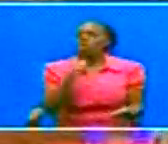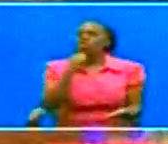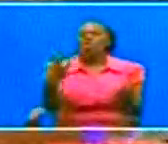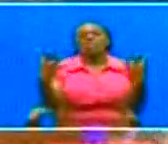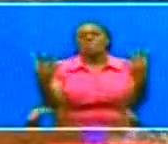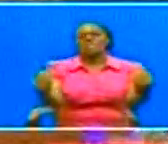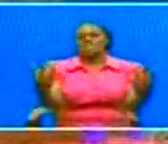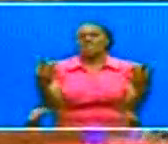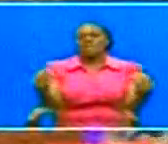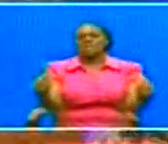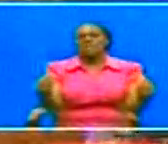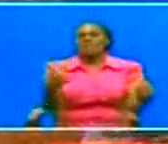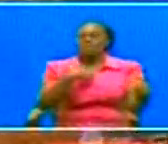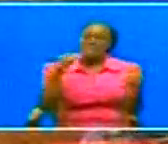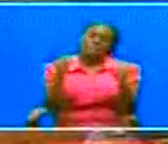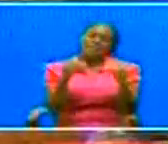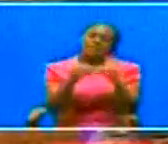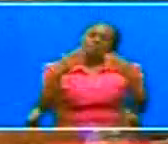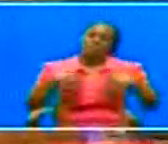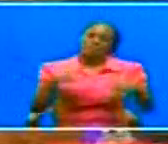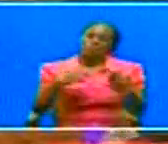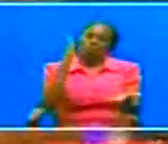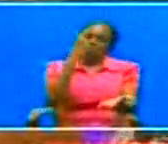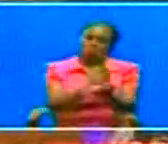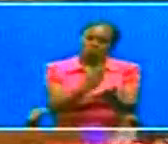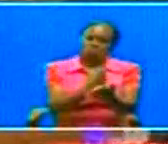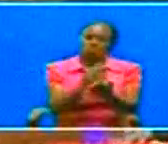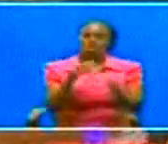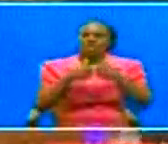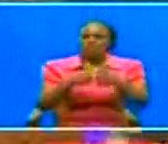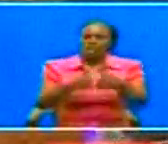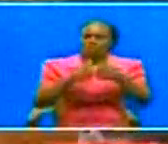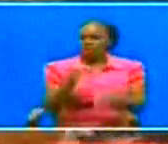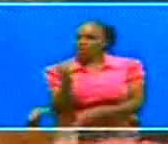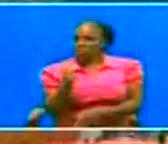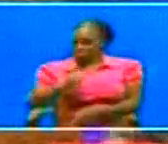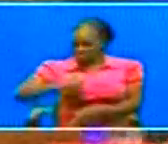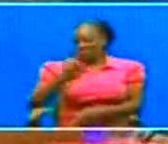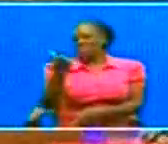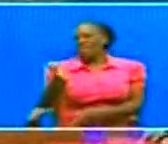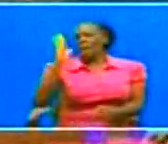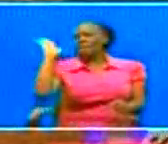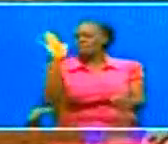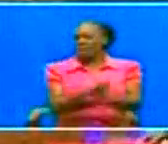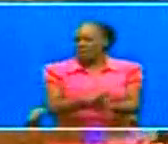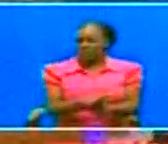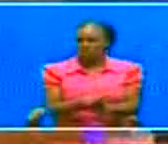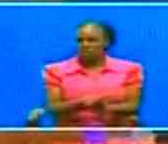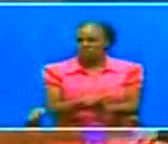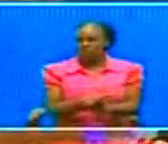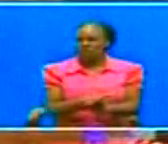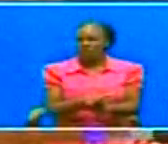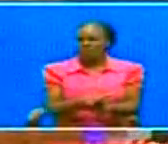easy. I did meet people, and the sexual harassment in the music industry is intense. It is, huh? Yeah. In your